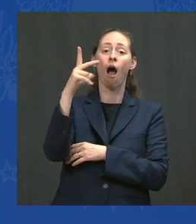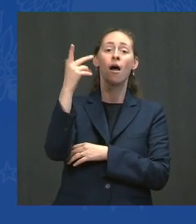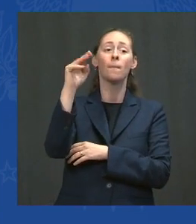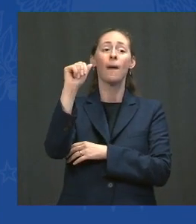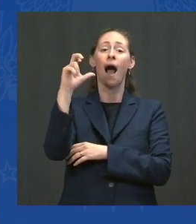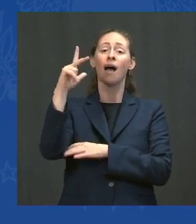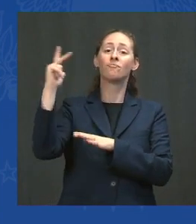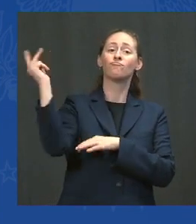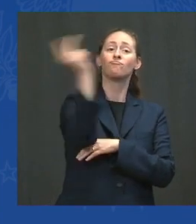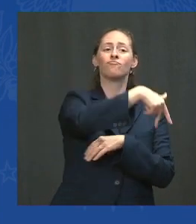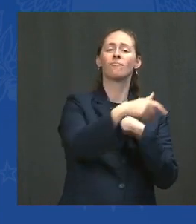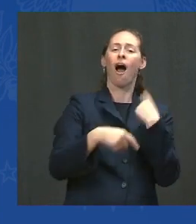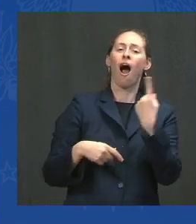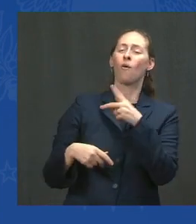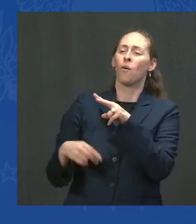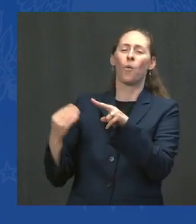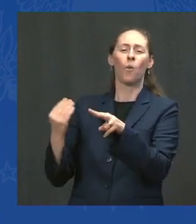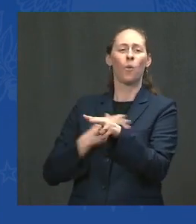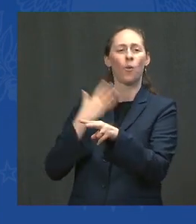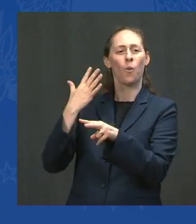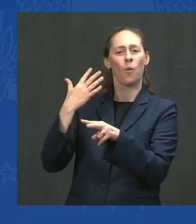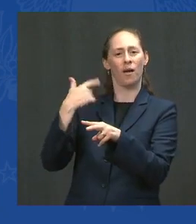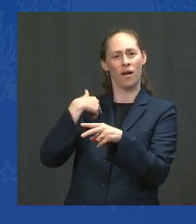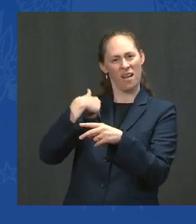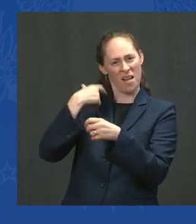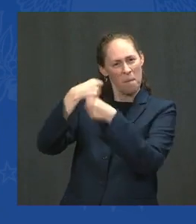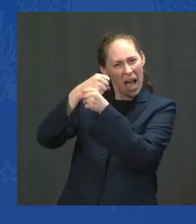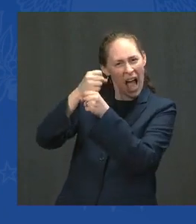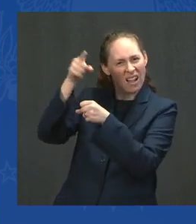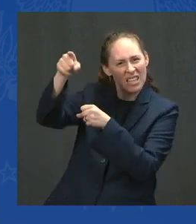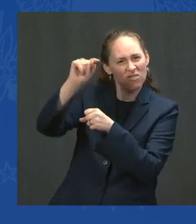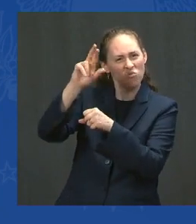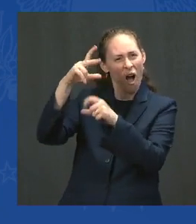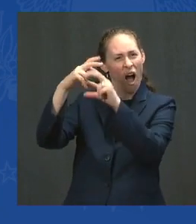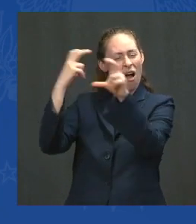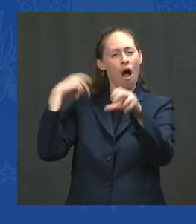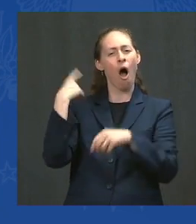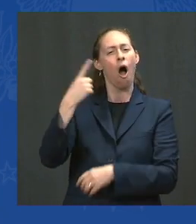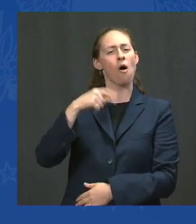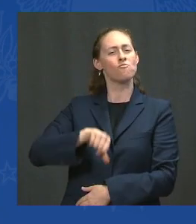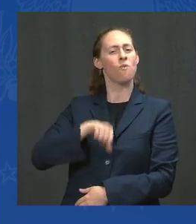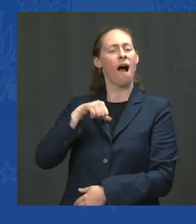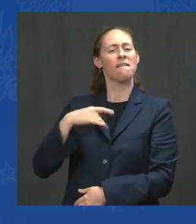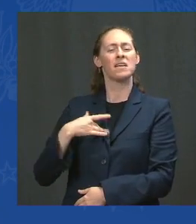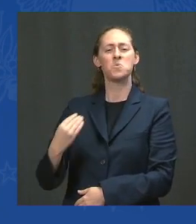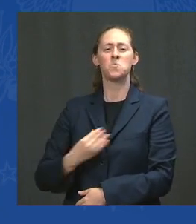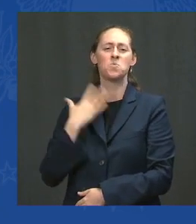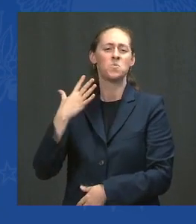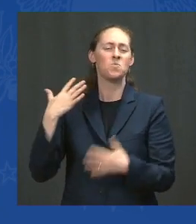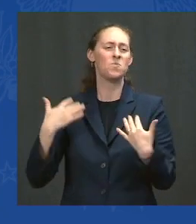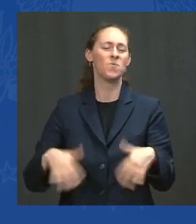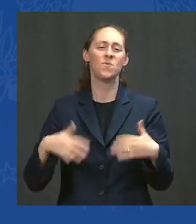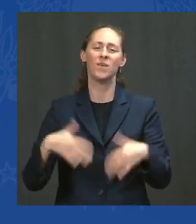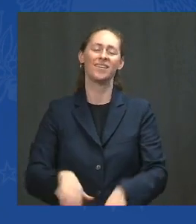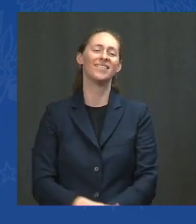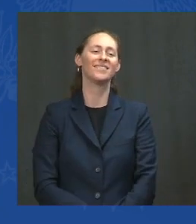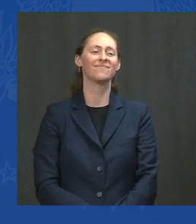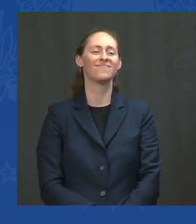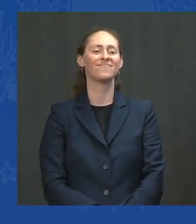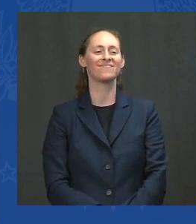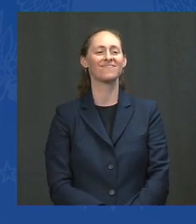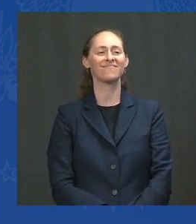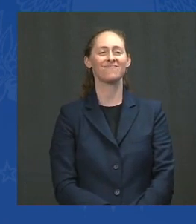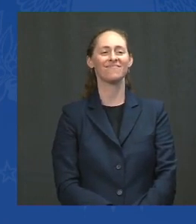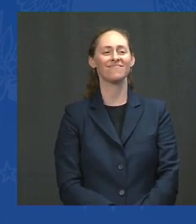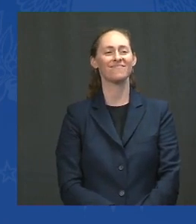with the making of that vehicle as it goes by. And it's just a sense that you can't